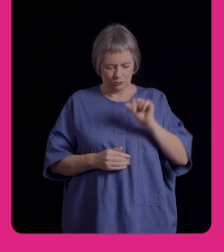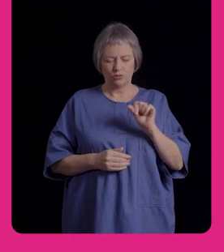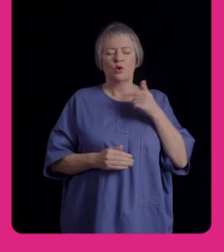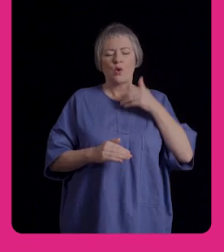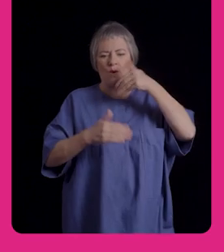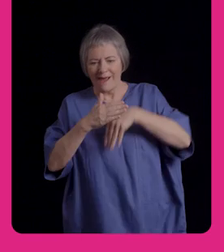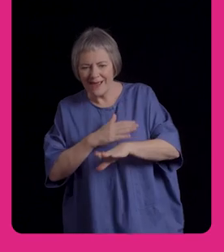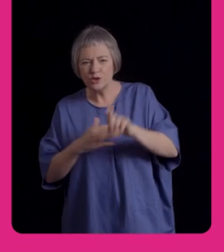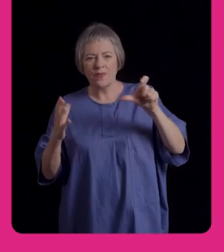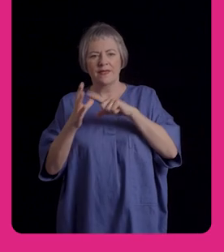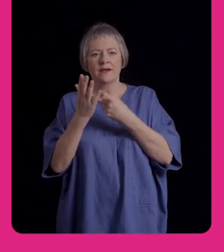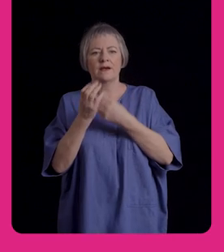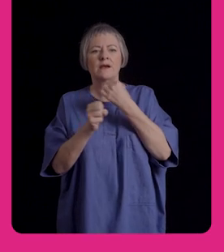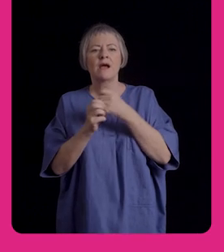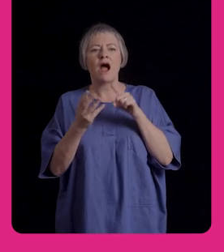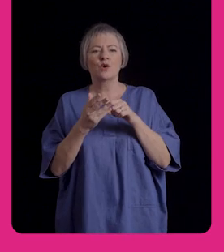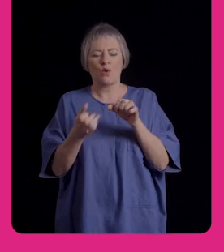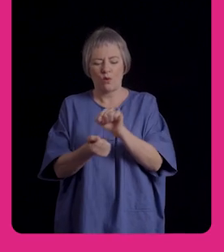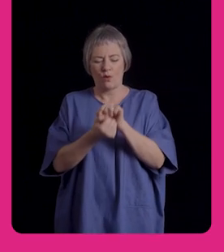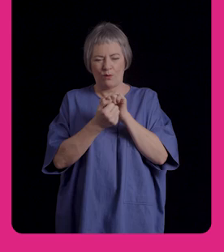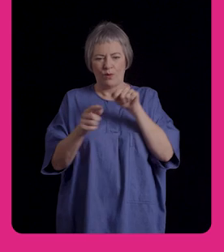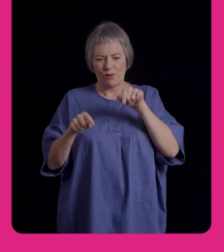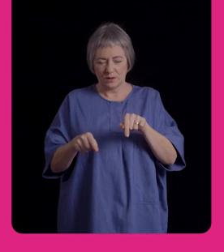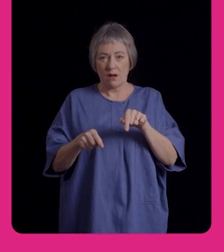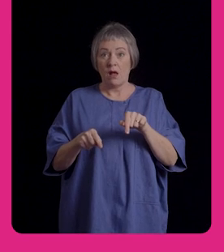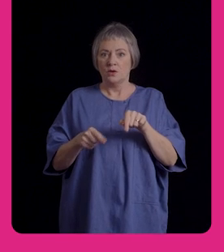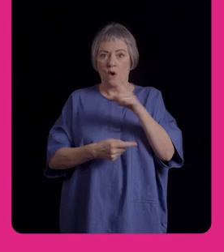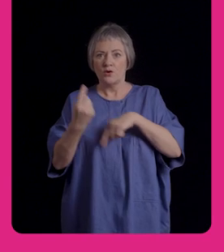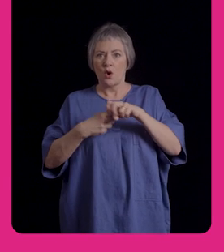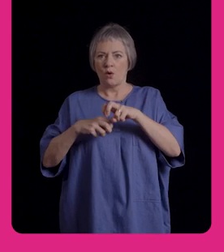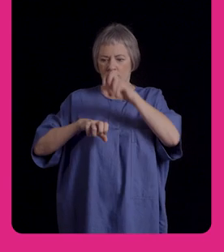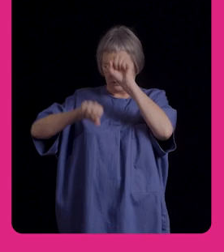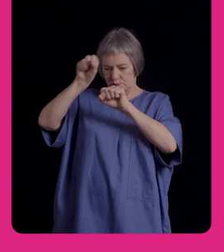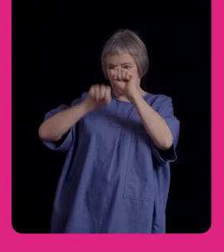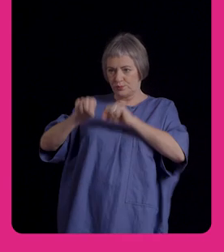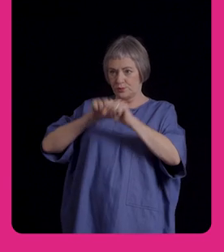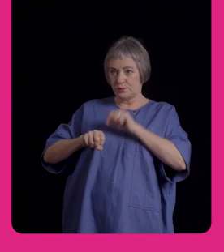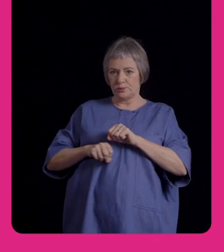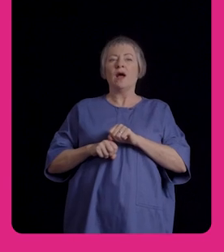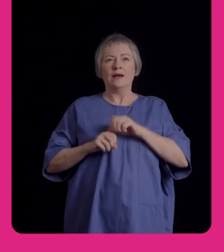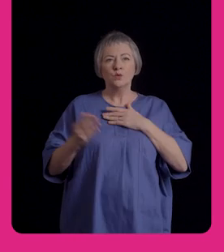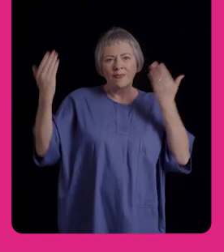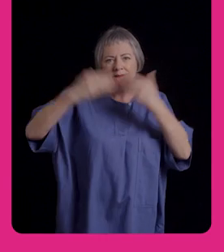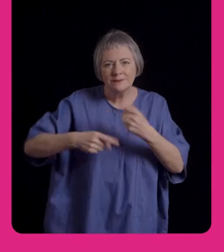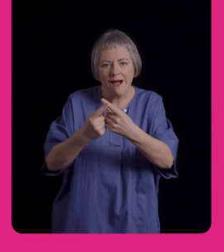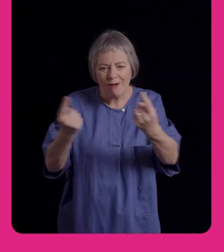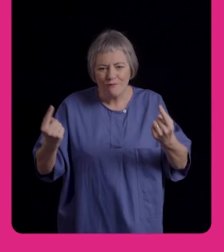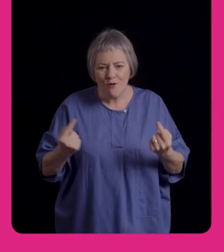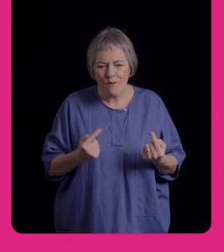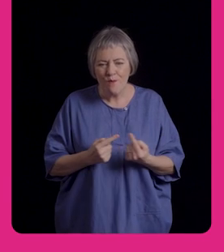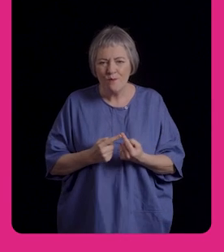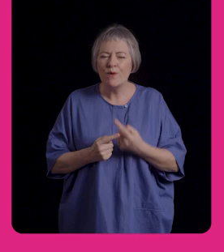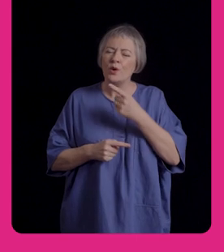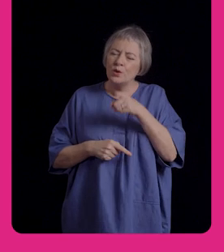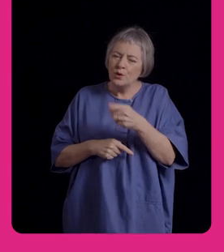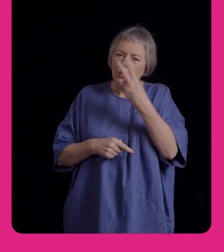cargo hold. Yeah, I think as you hear people approaching, you guys will hurry down the ladder into this very dark room. You can...